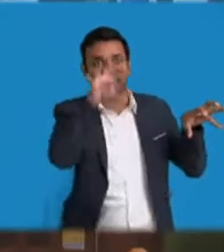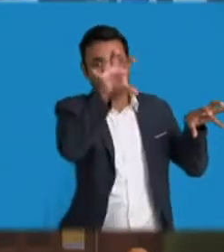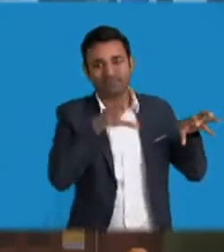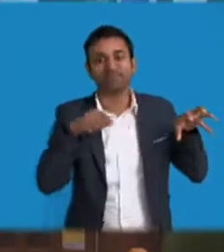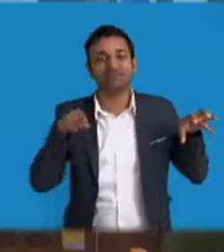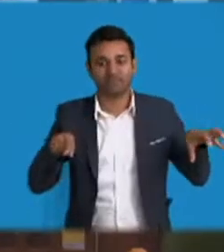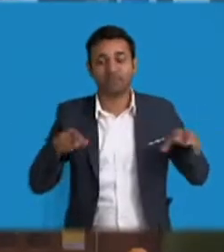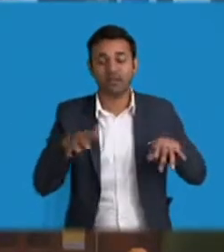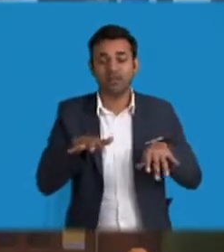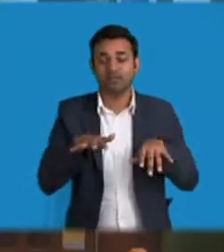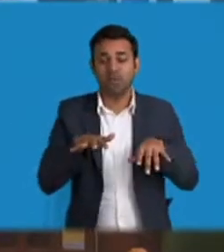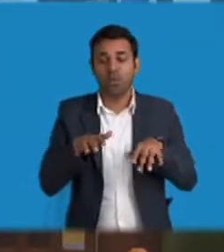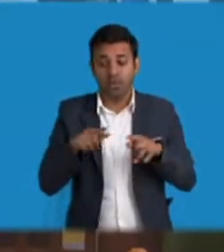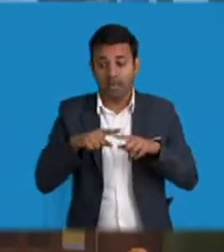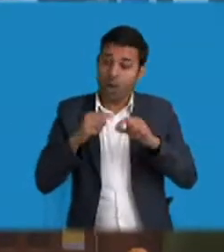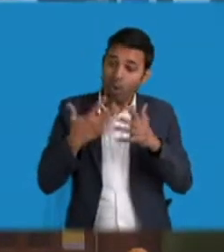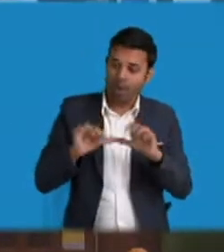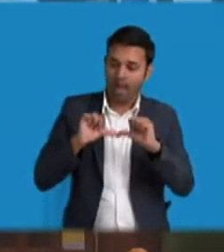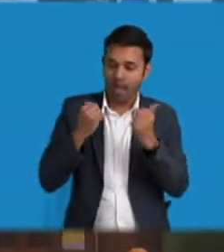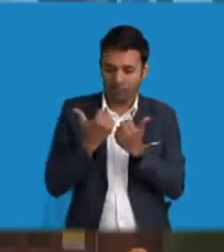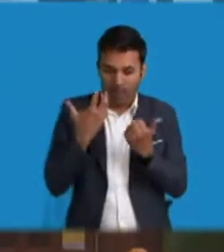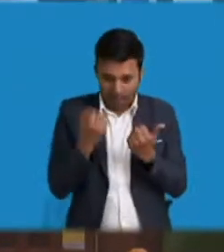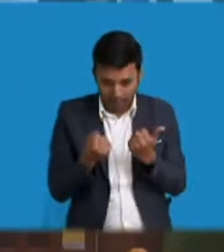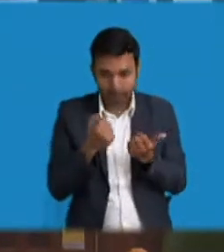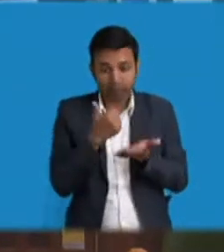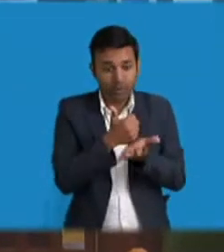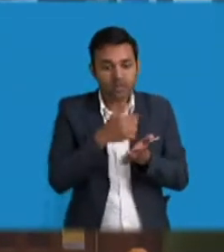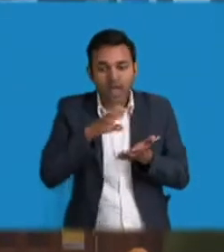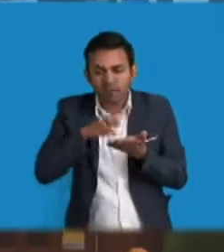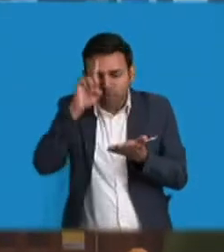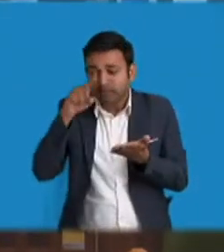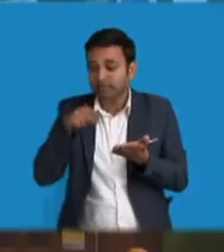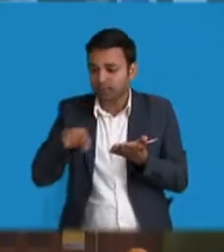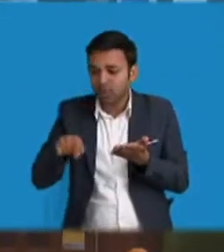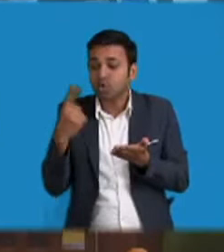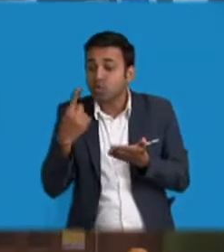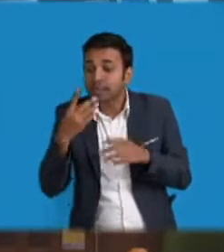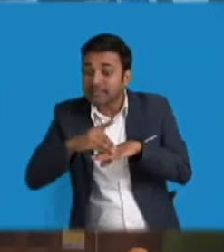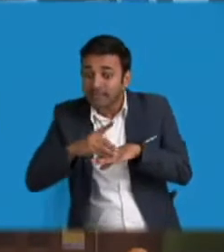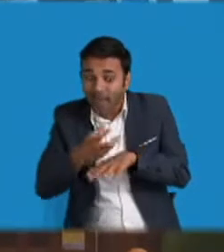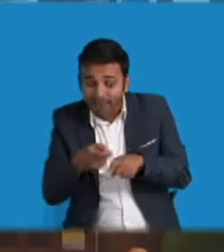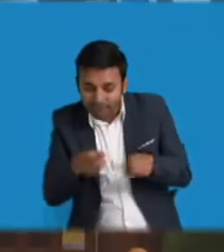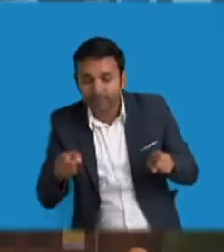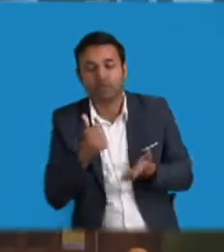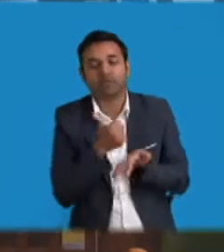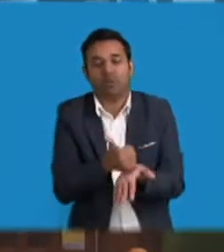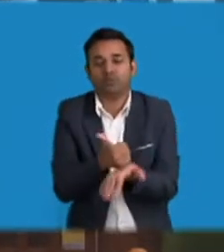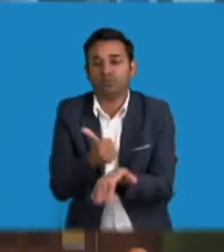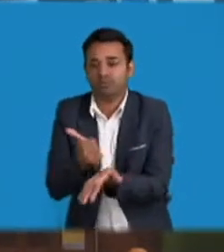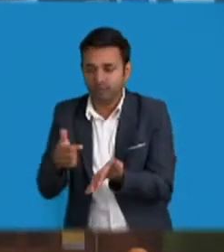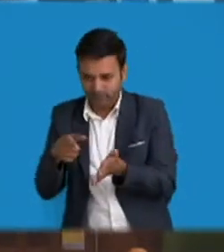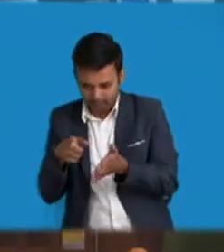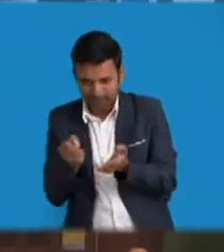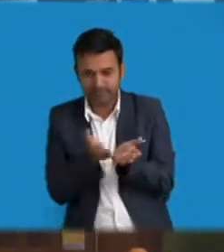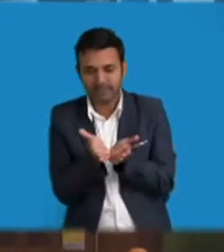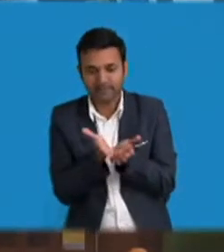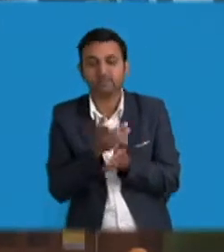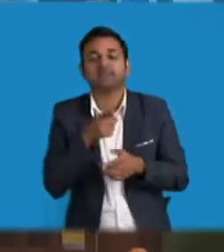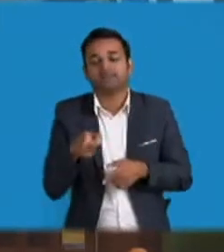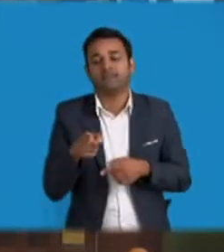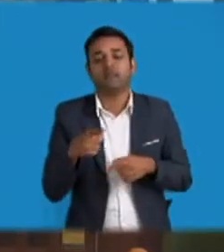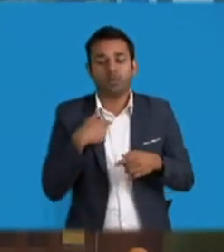their educational needs so that they can enter. We have entered the school. We are working very closely with Save the Children